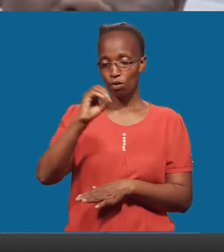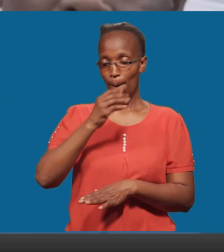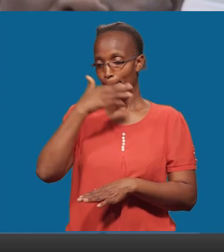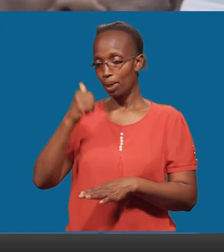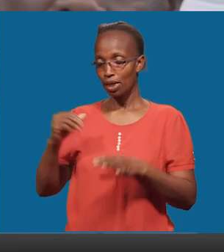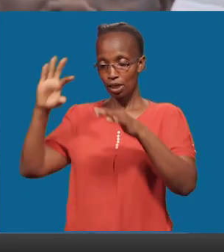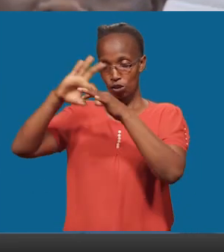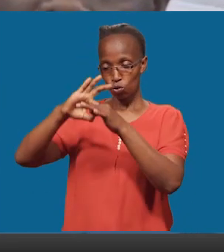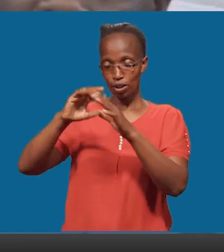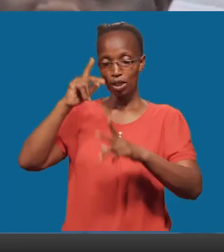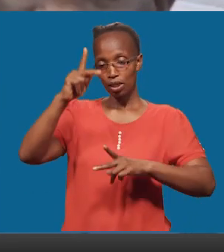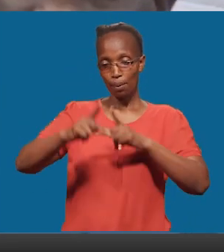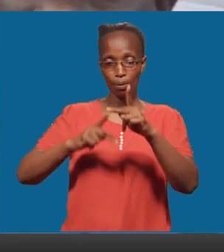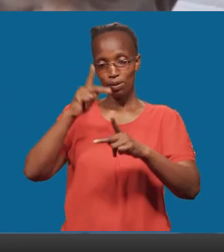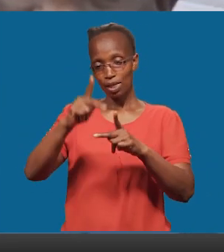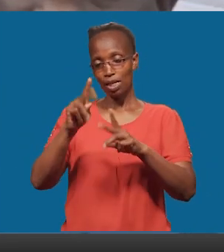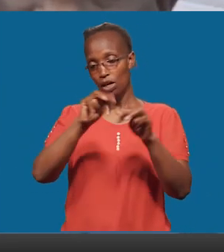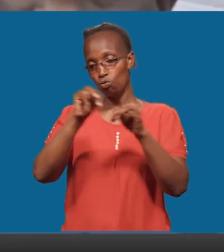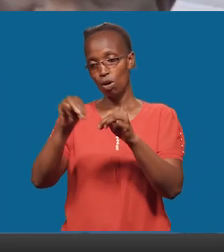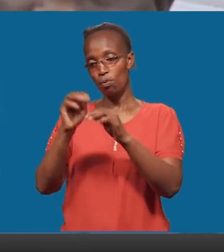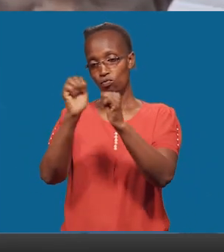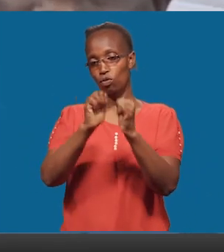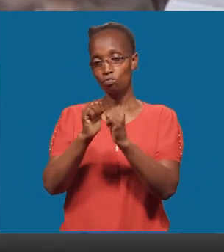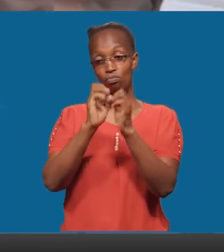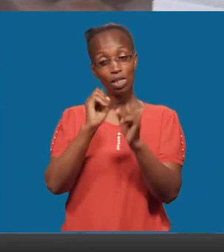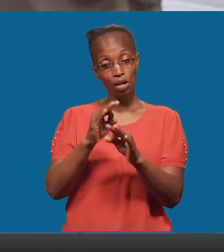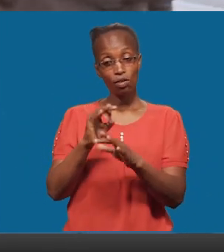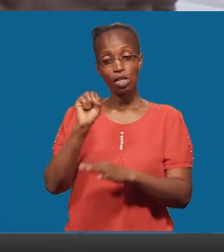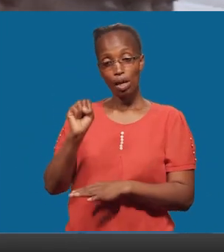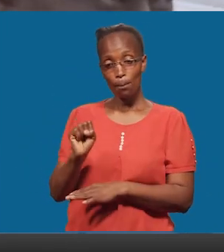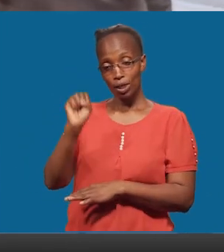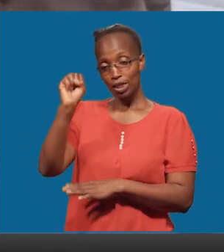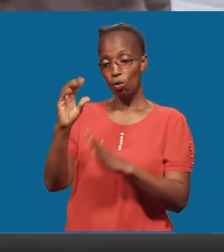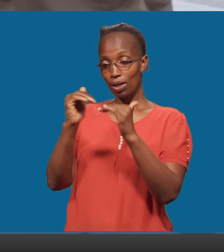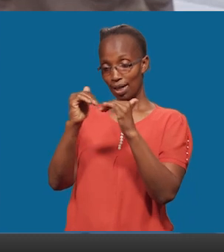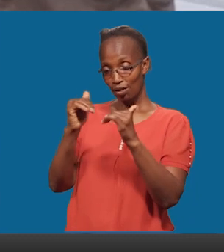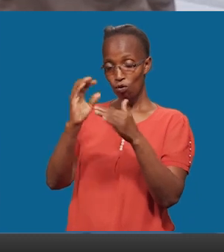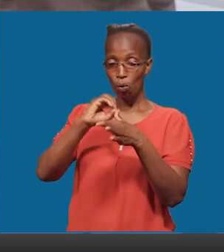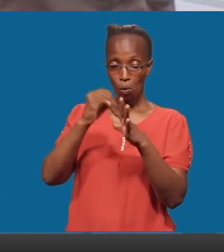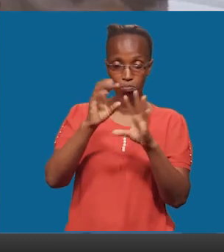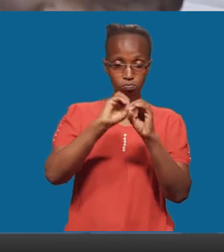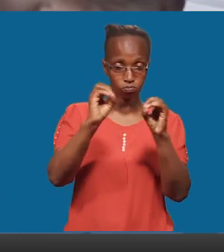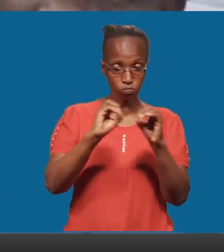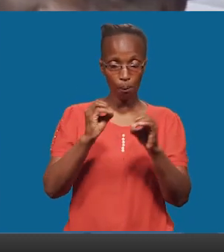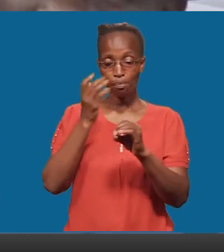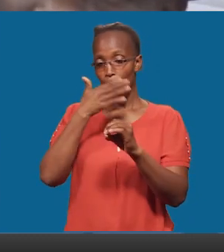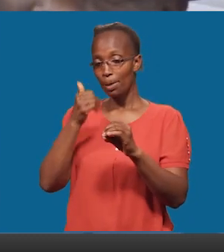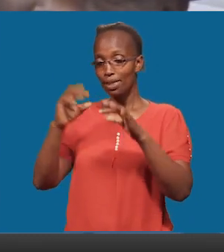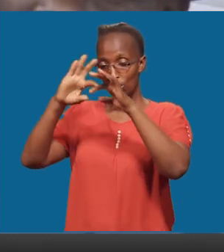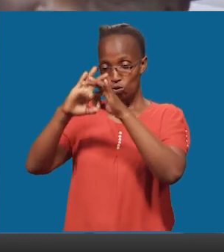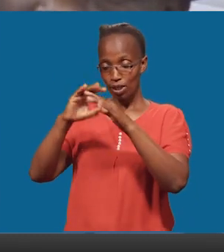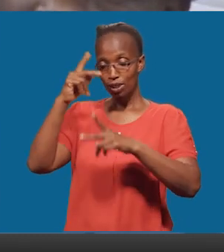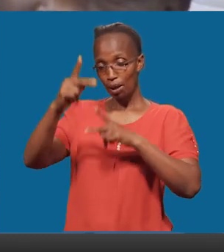process. If you're from Game and you're a professional, enjoy, join this process and we move together, whether you're in a political class or what.